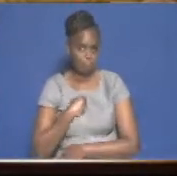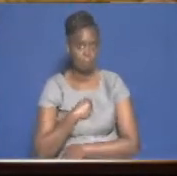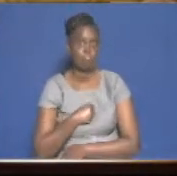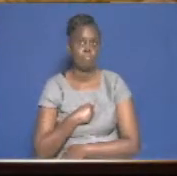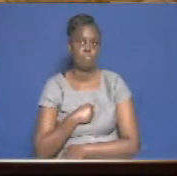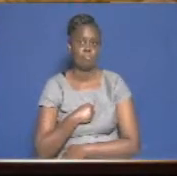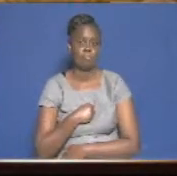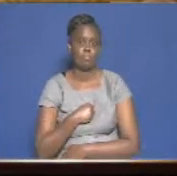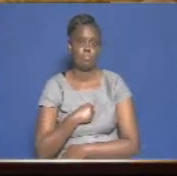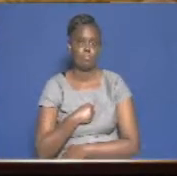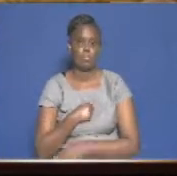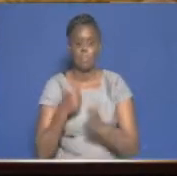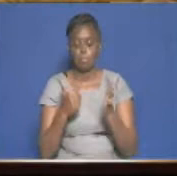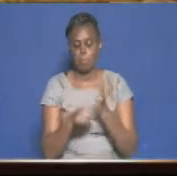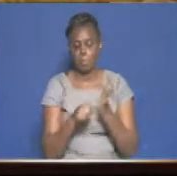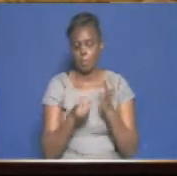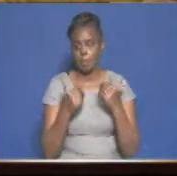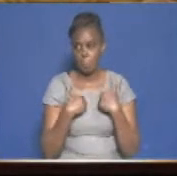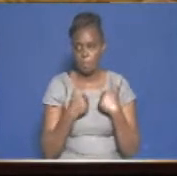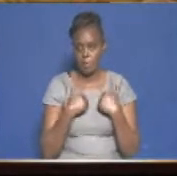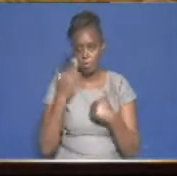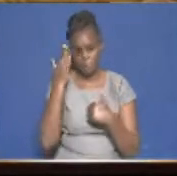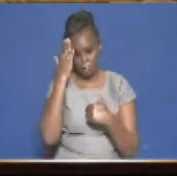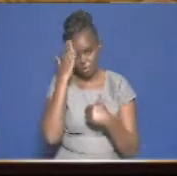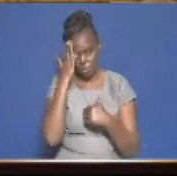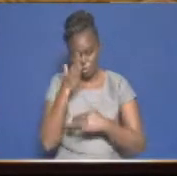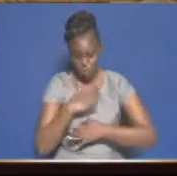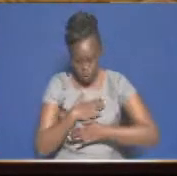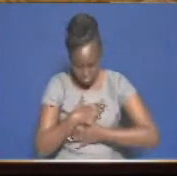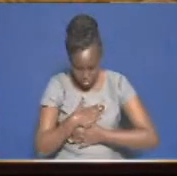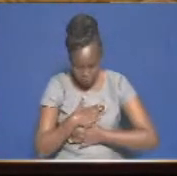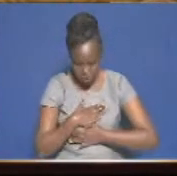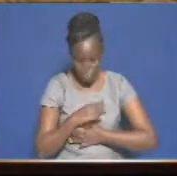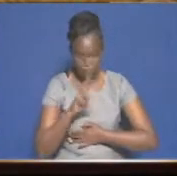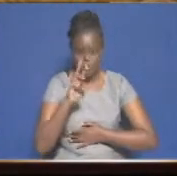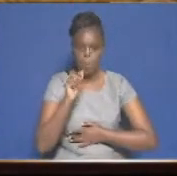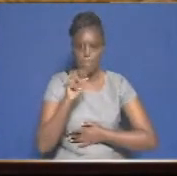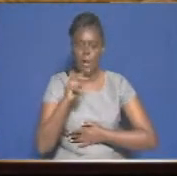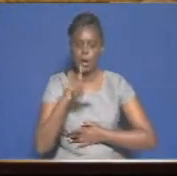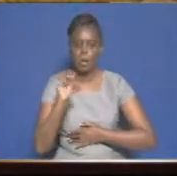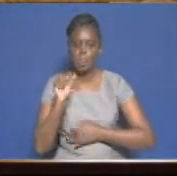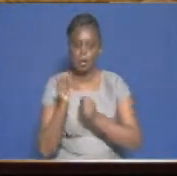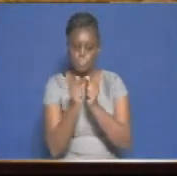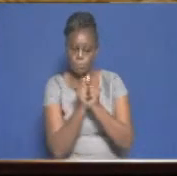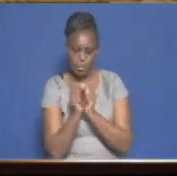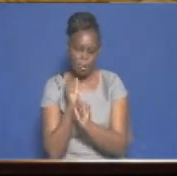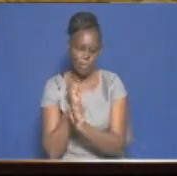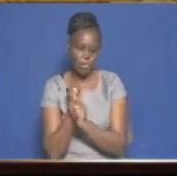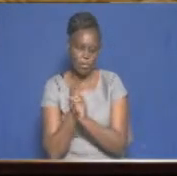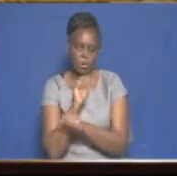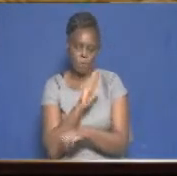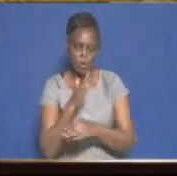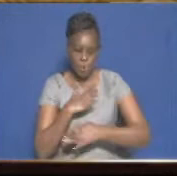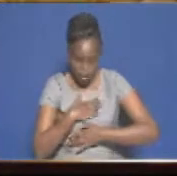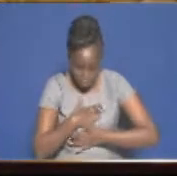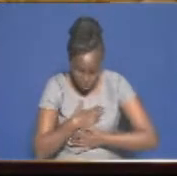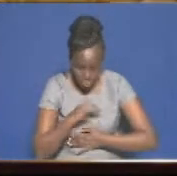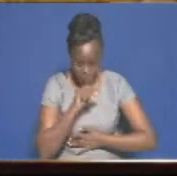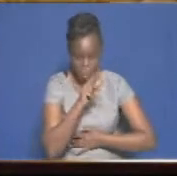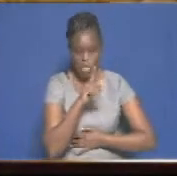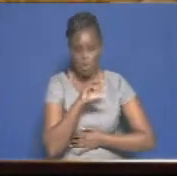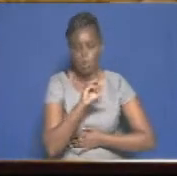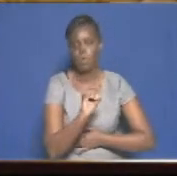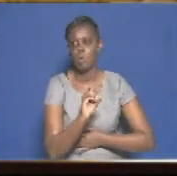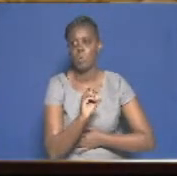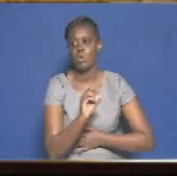Now, this is a problem. I know the Honourable Wamalwa worked with the Honourable Jacob Midiwo very, very closely in the last